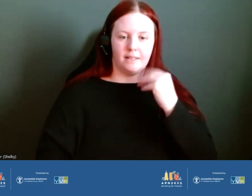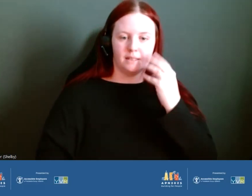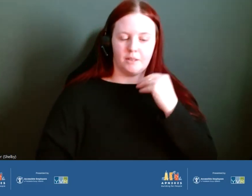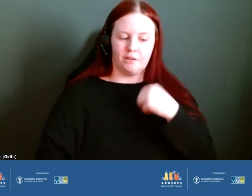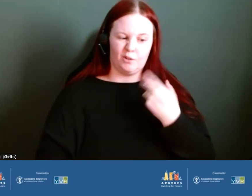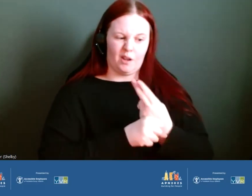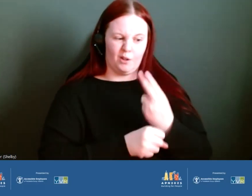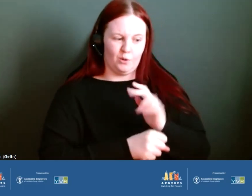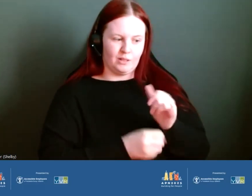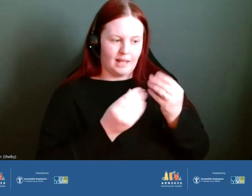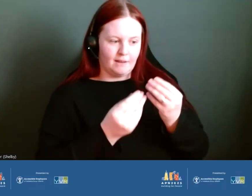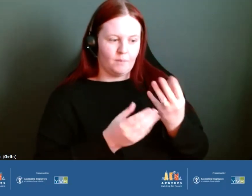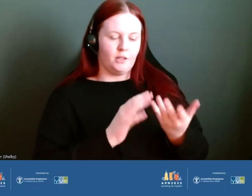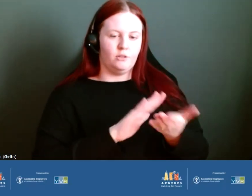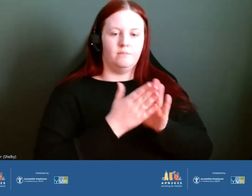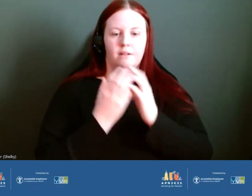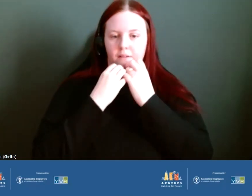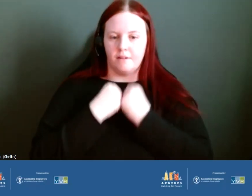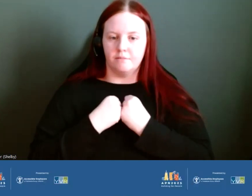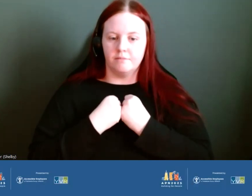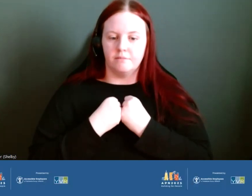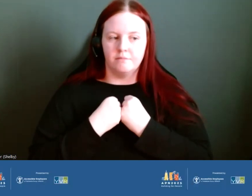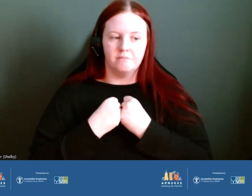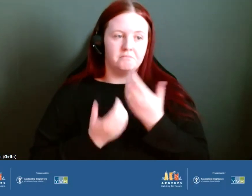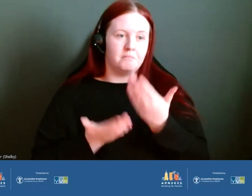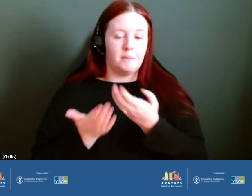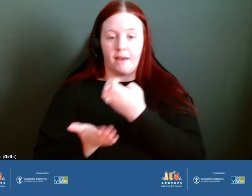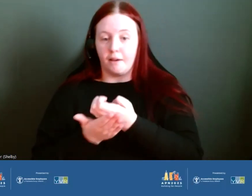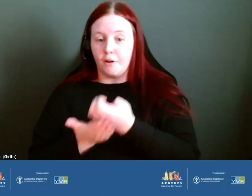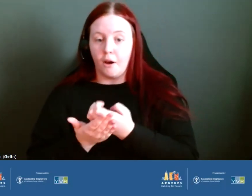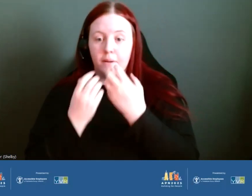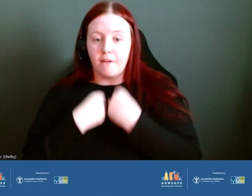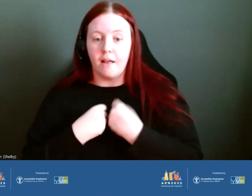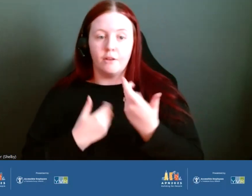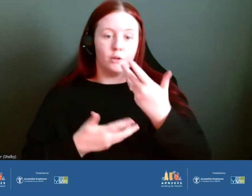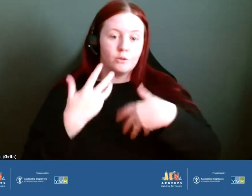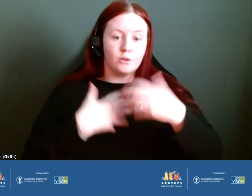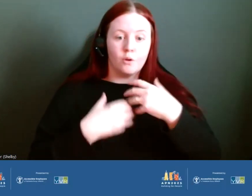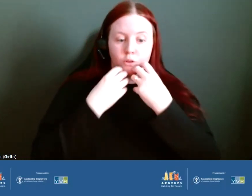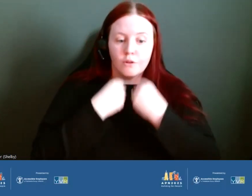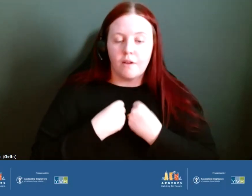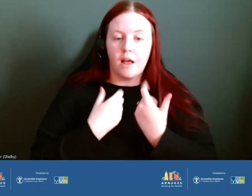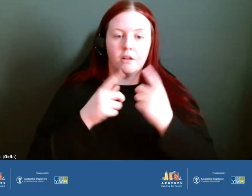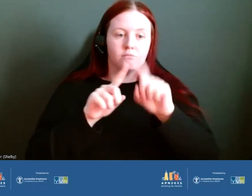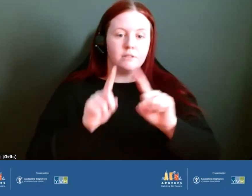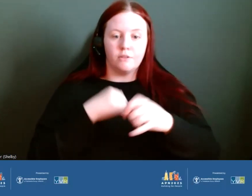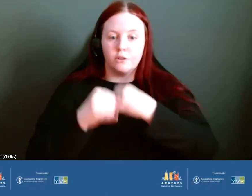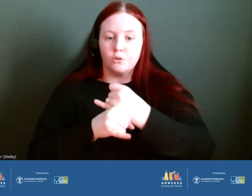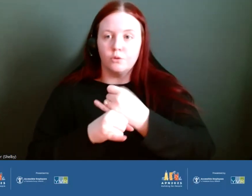create value. And that can mean economic and social value, and we're in private institutions. It can